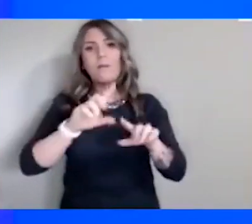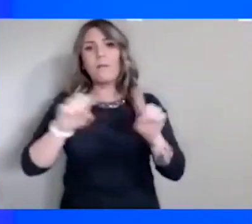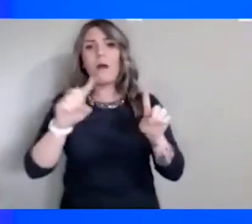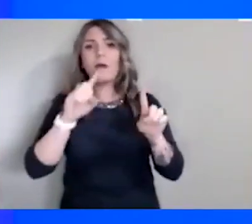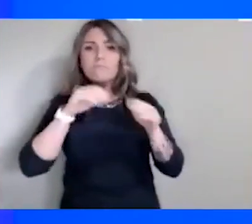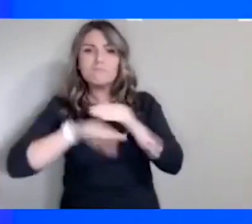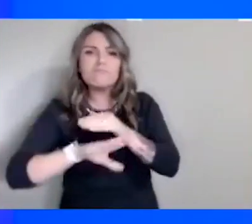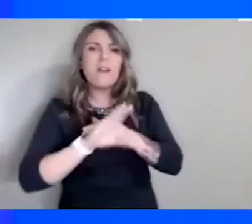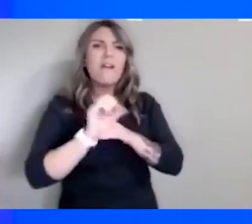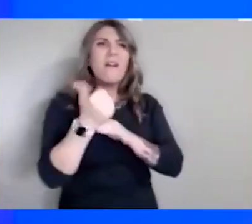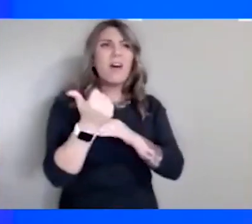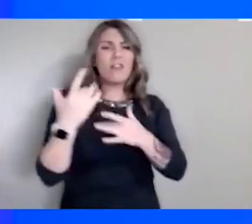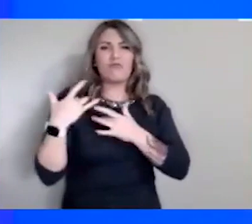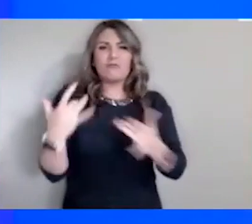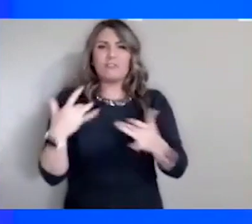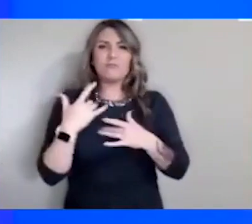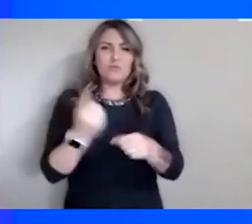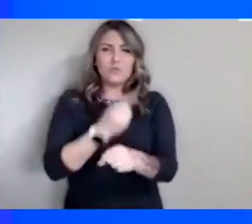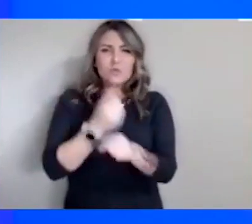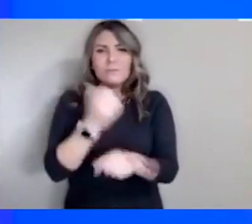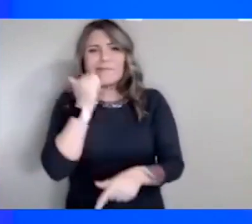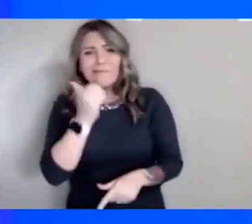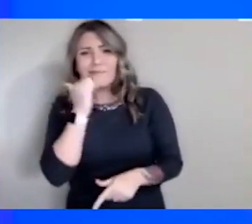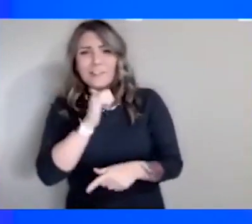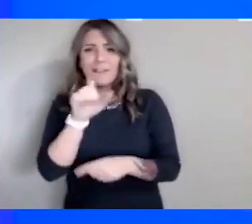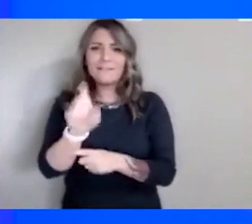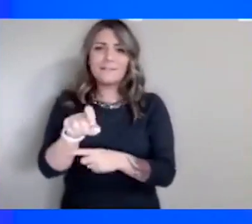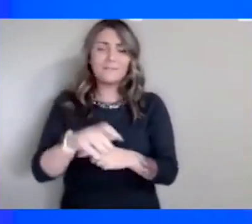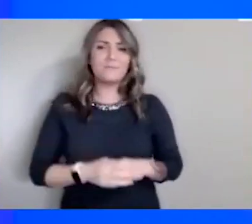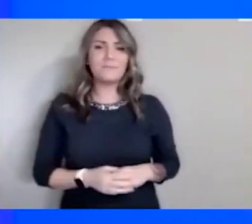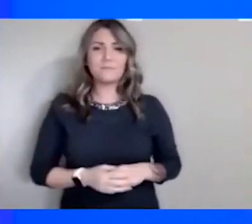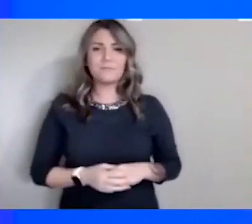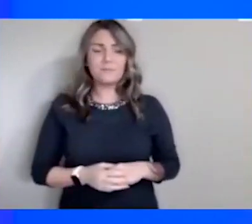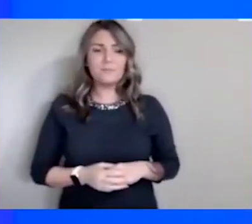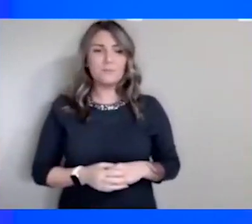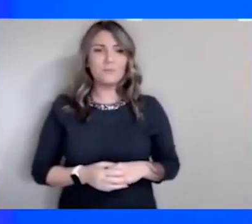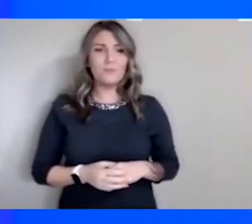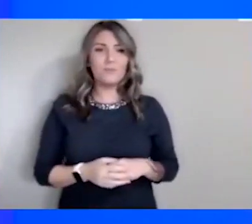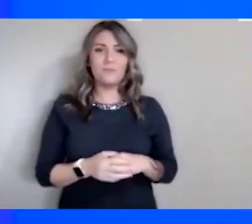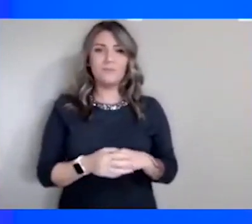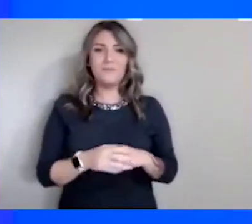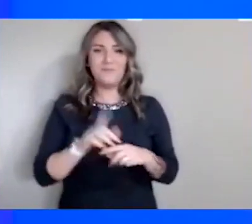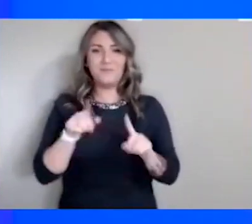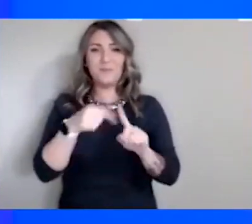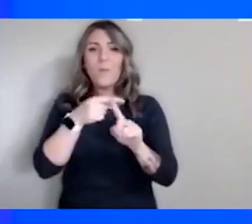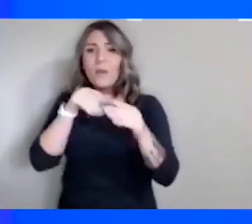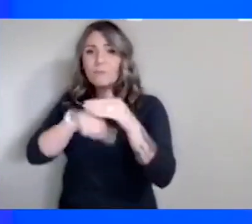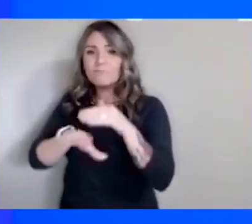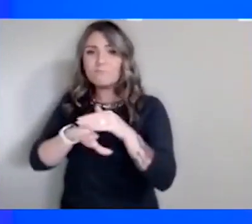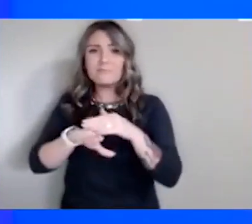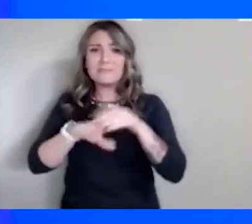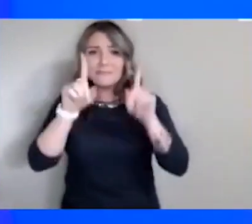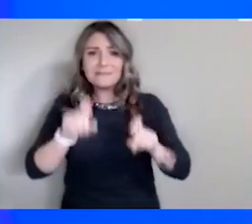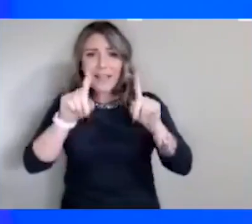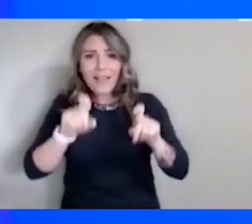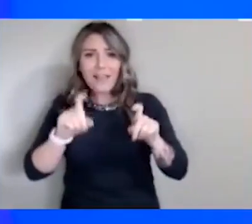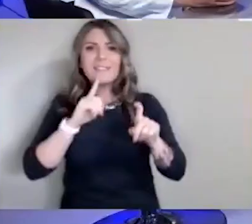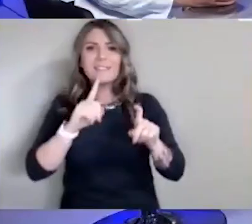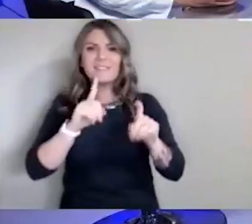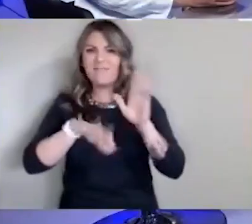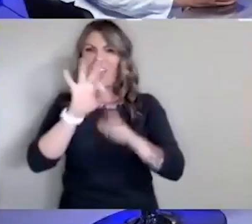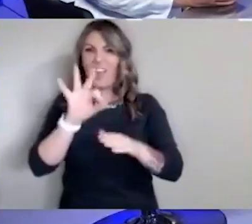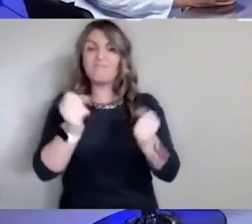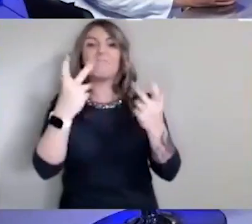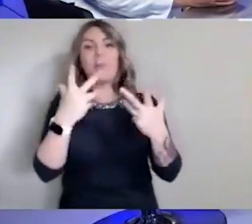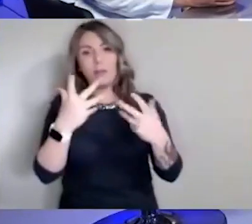typical or routine medical needs. And as our admission screening with a PCR, we're doing that and finding a lot of these patients. And, you know,